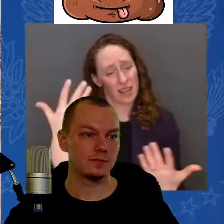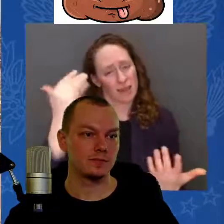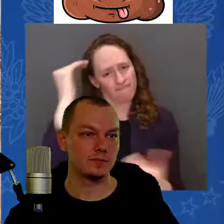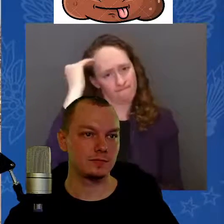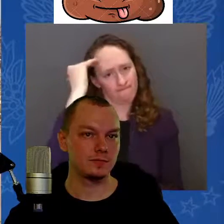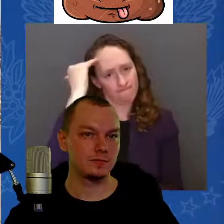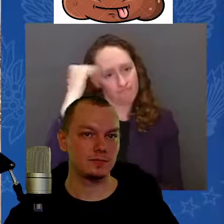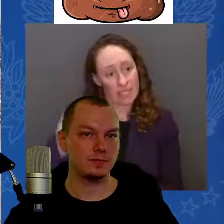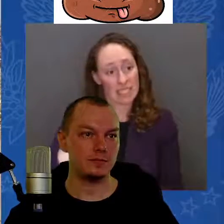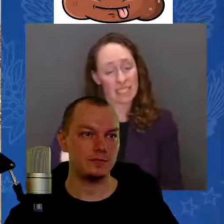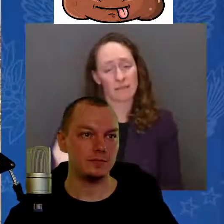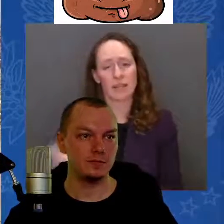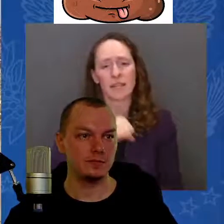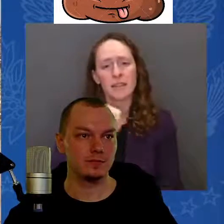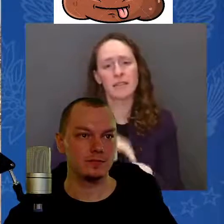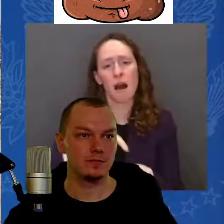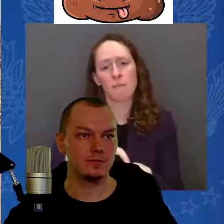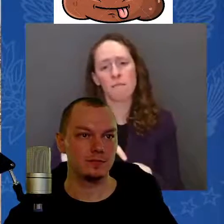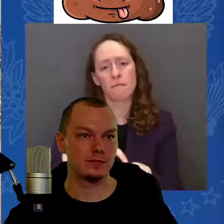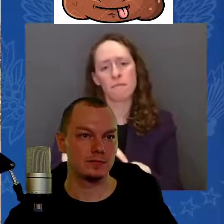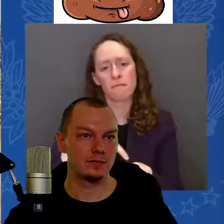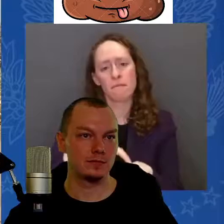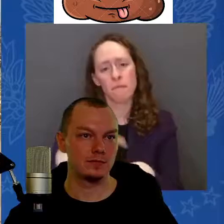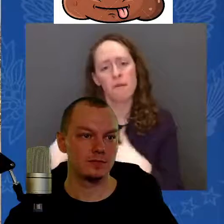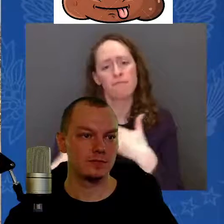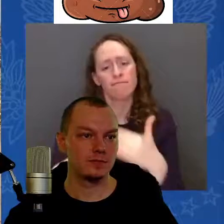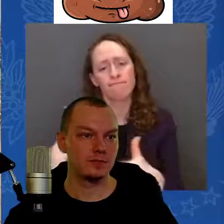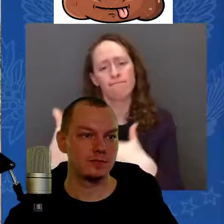can take is not give up.